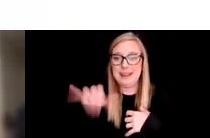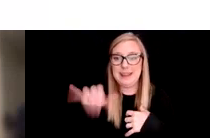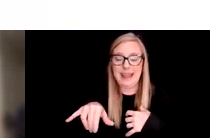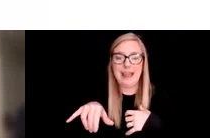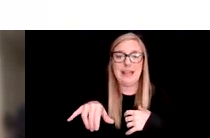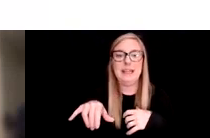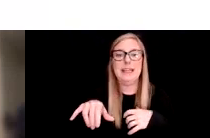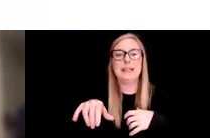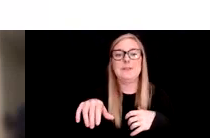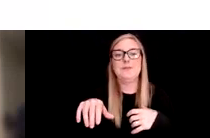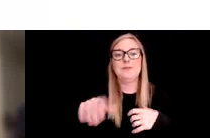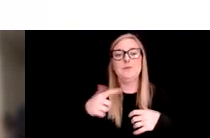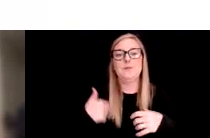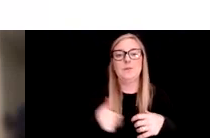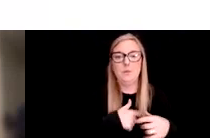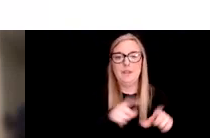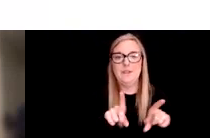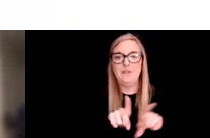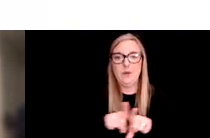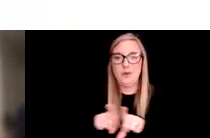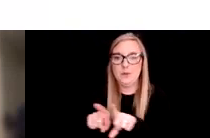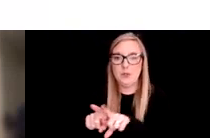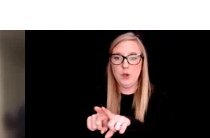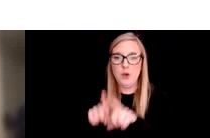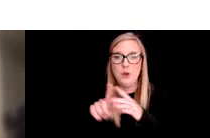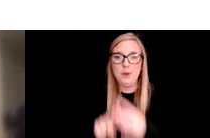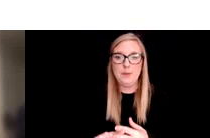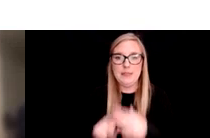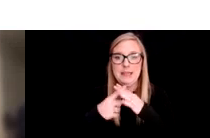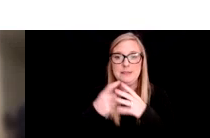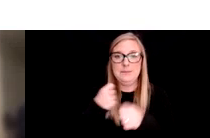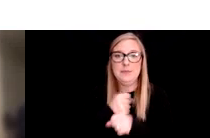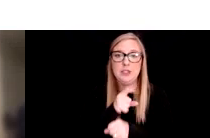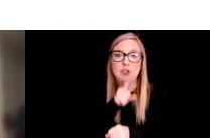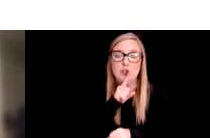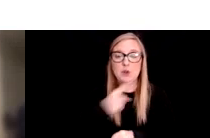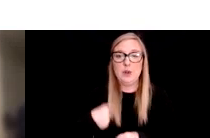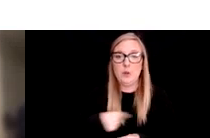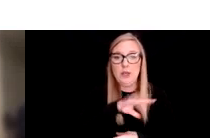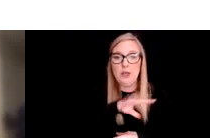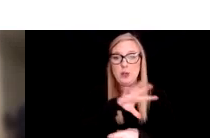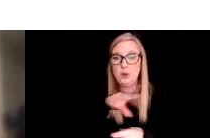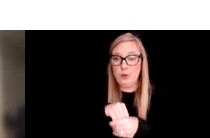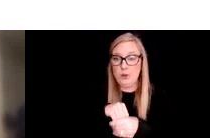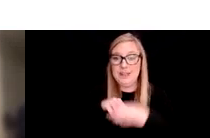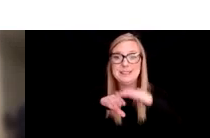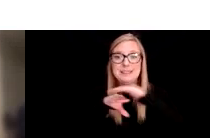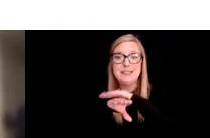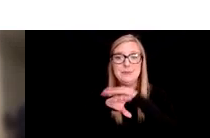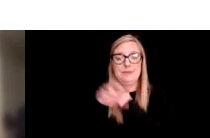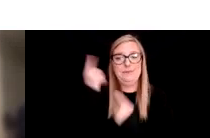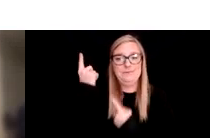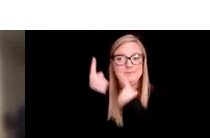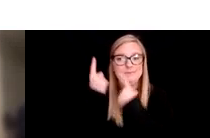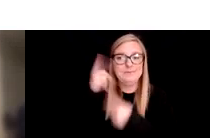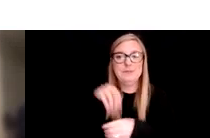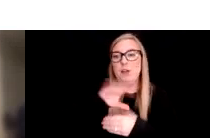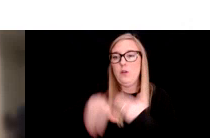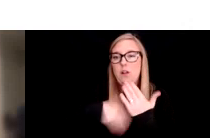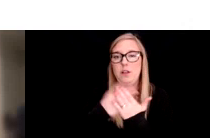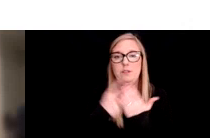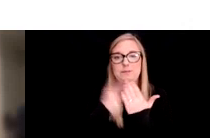way, we have also begun ensuring that we are incorporating accessibility considerations into all of our project